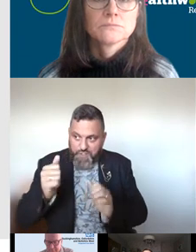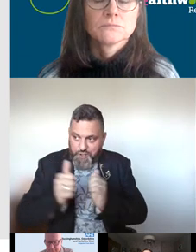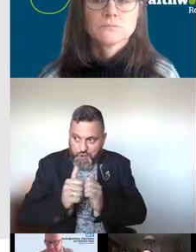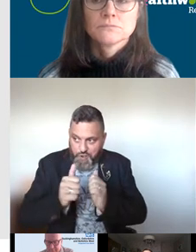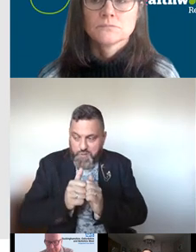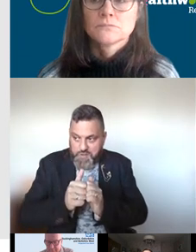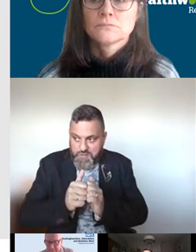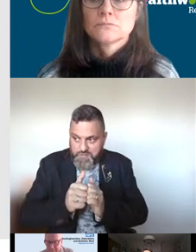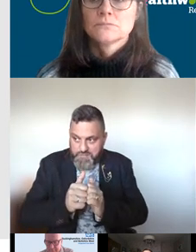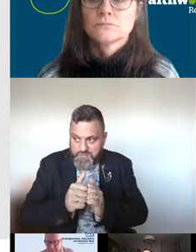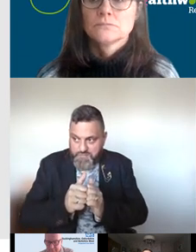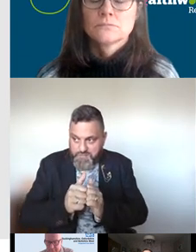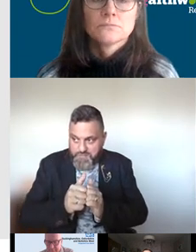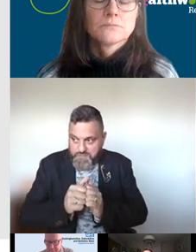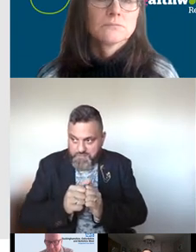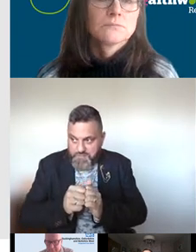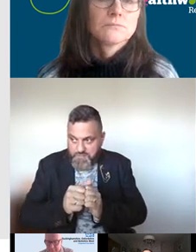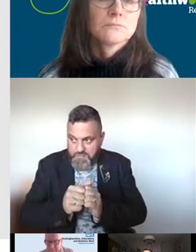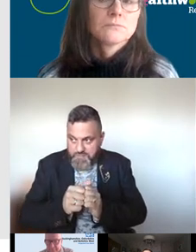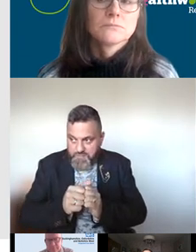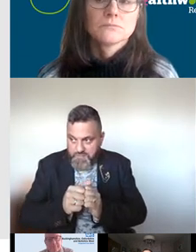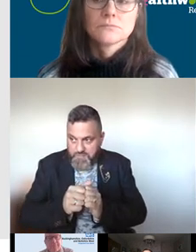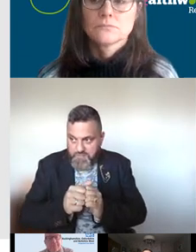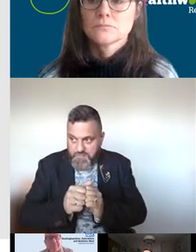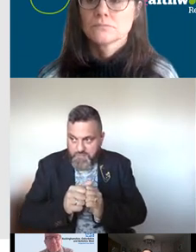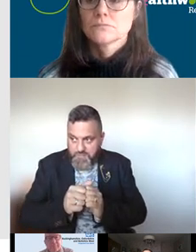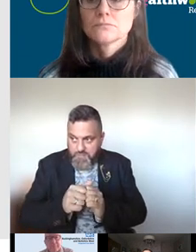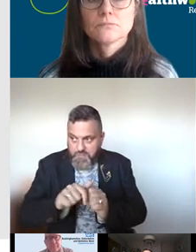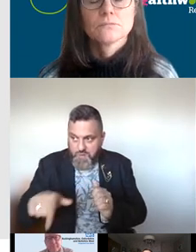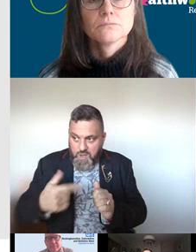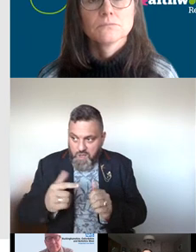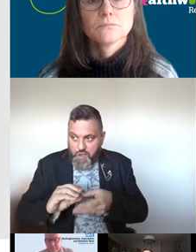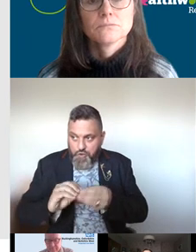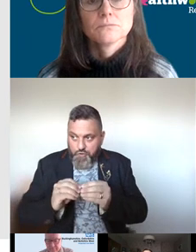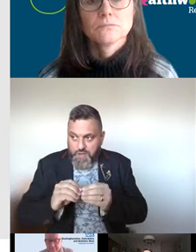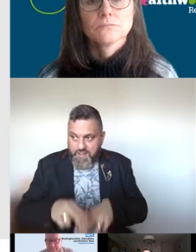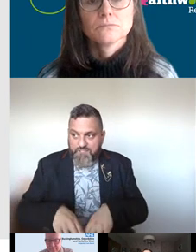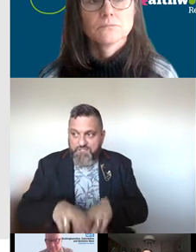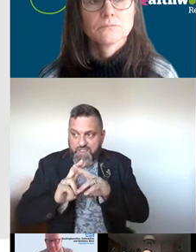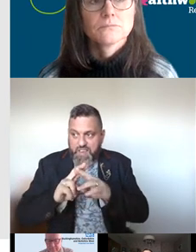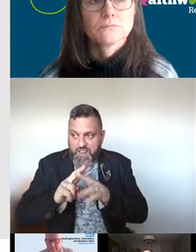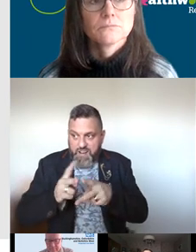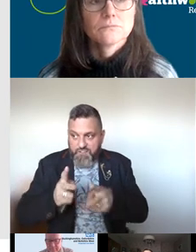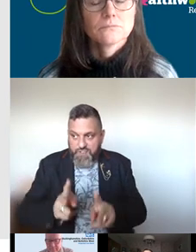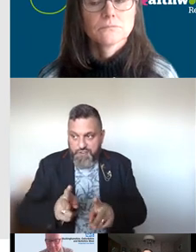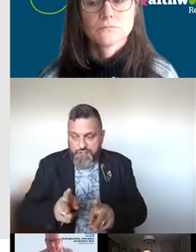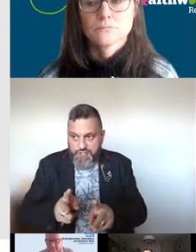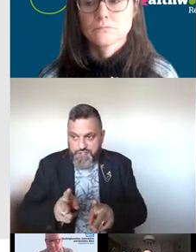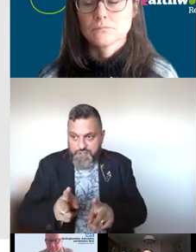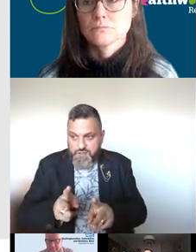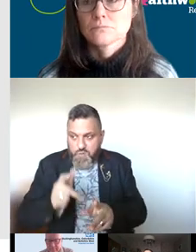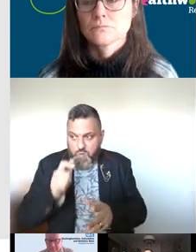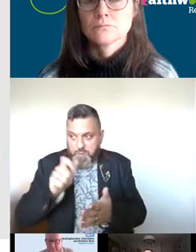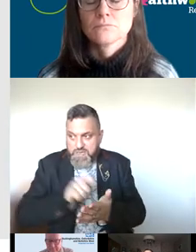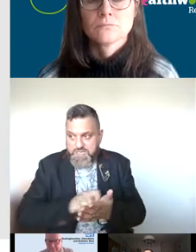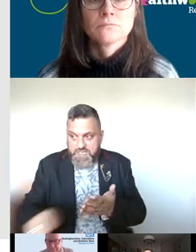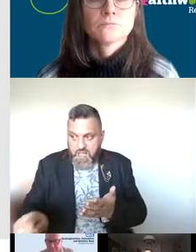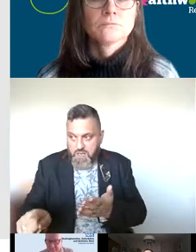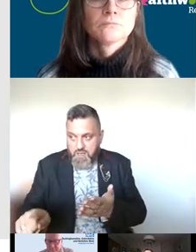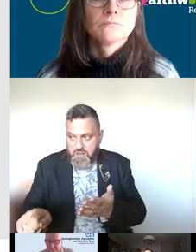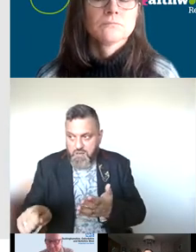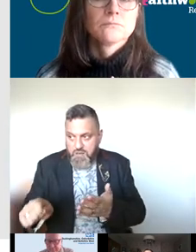there. The intention is that we are producing a final version of this that will be looked at and signed off by the